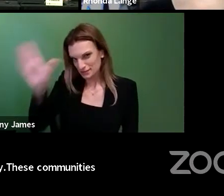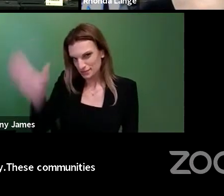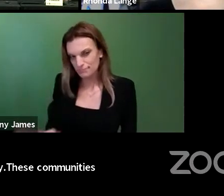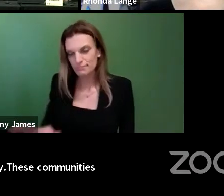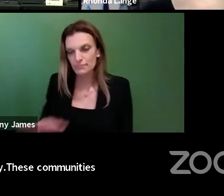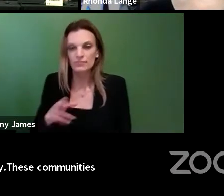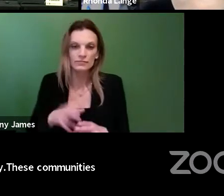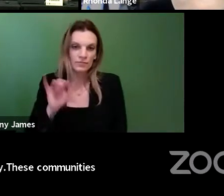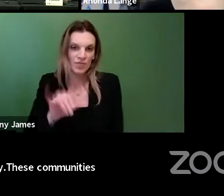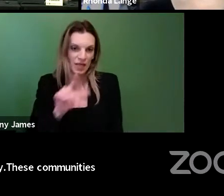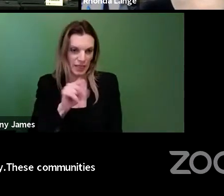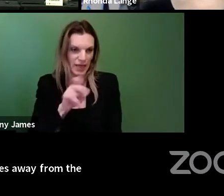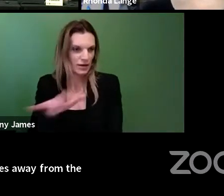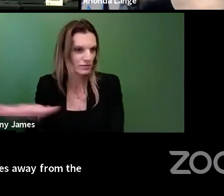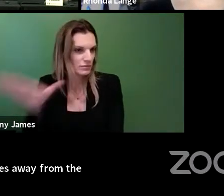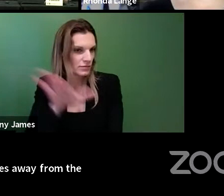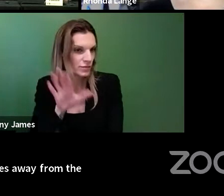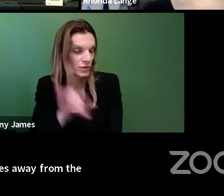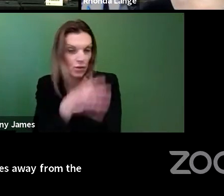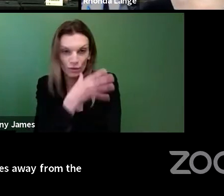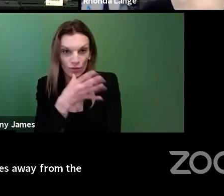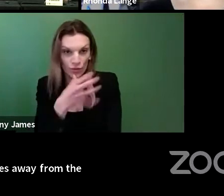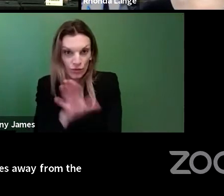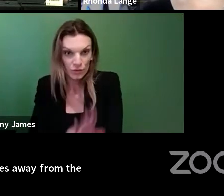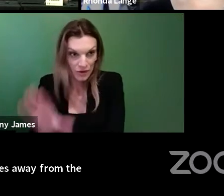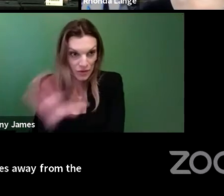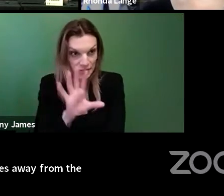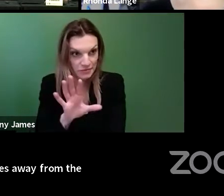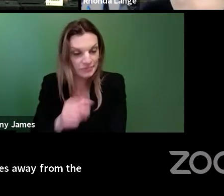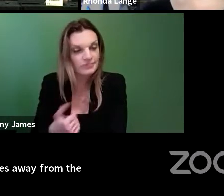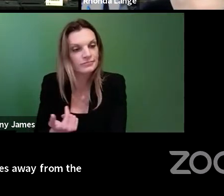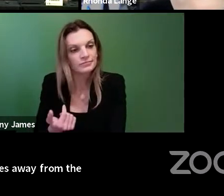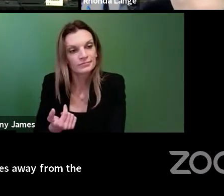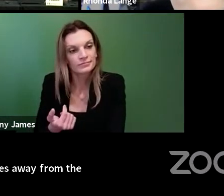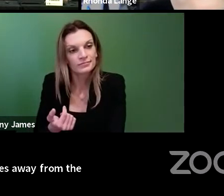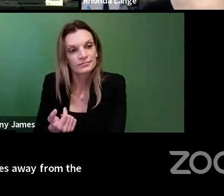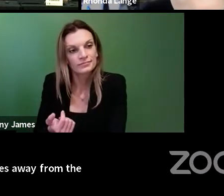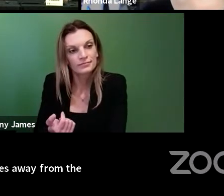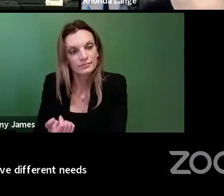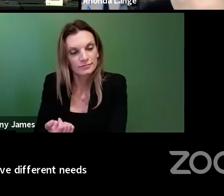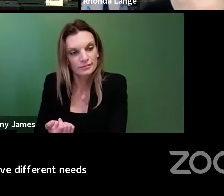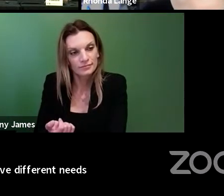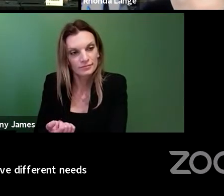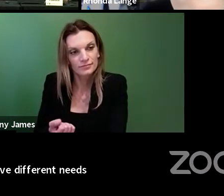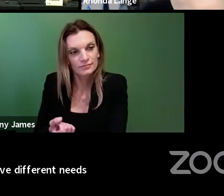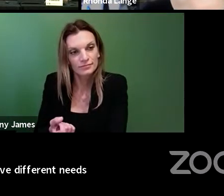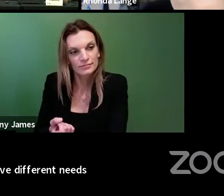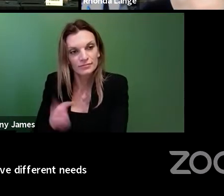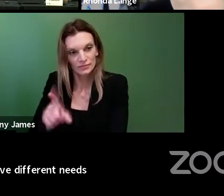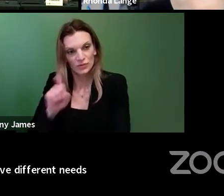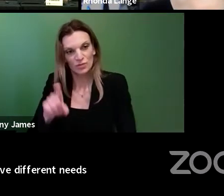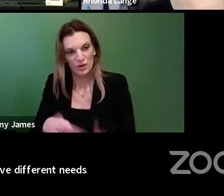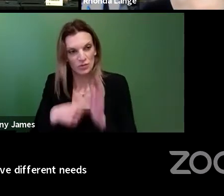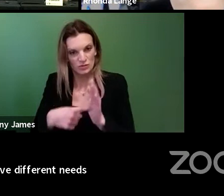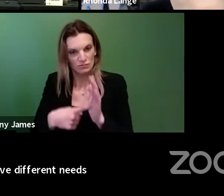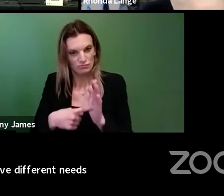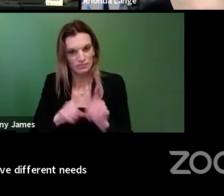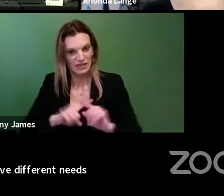lakeshore. These rural areas have different needs than the lakeshore and should be represented